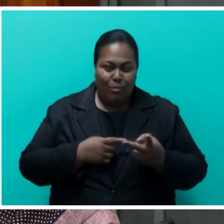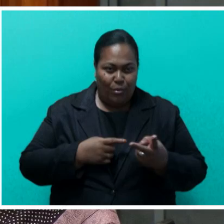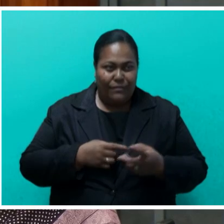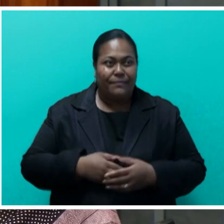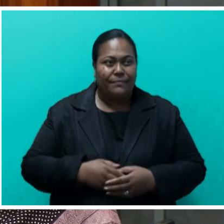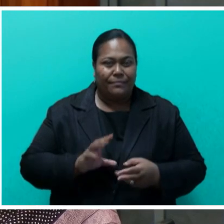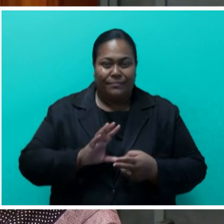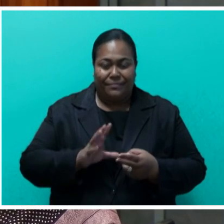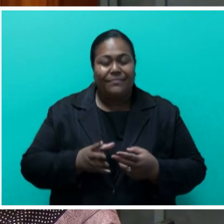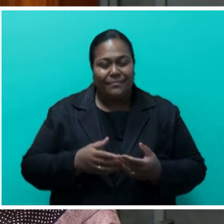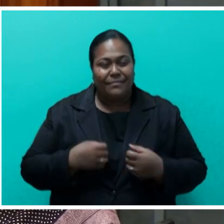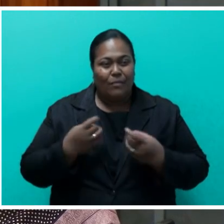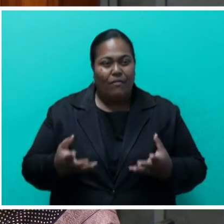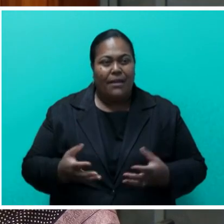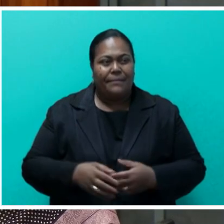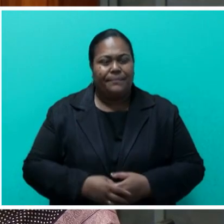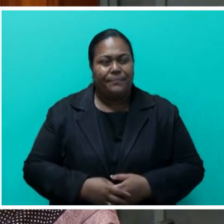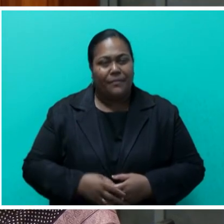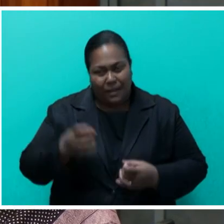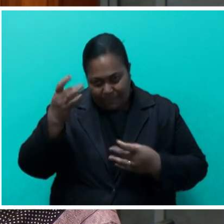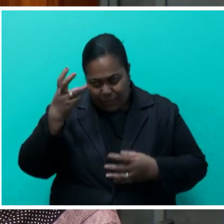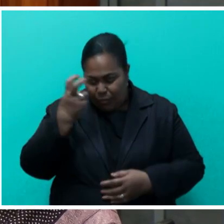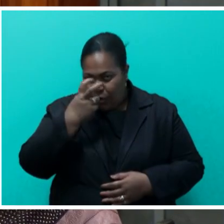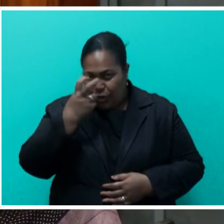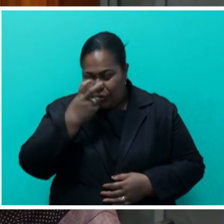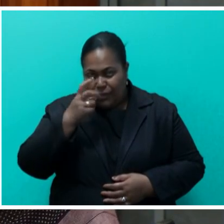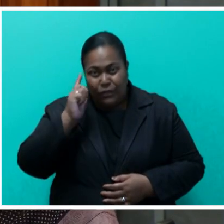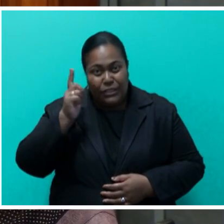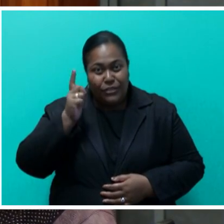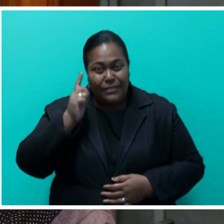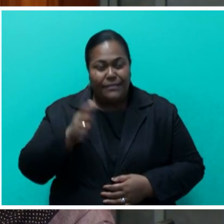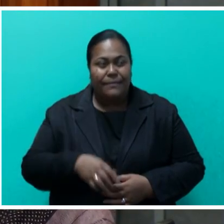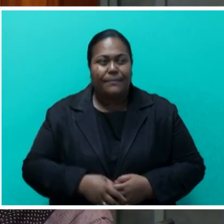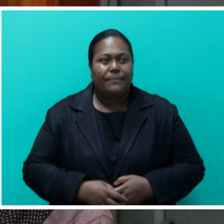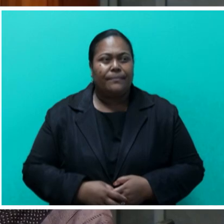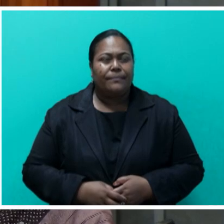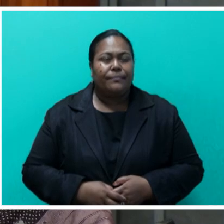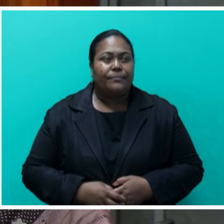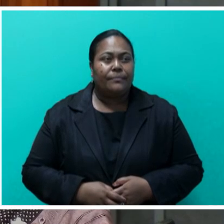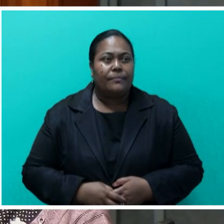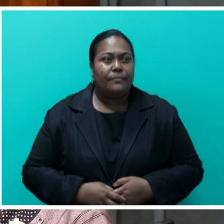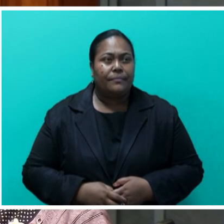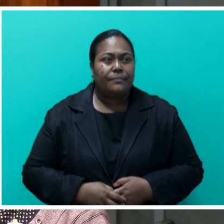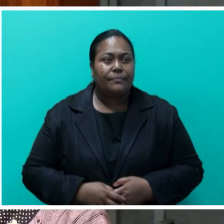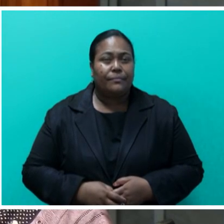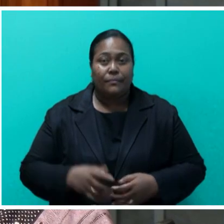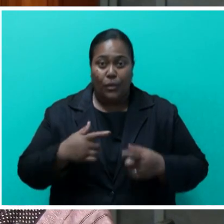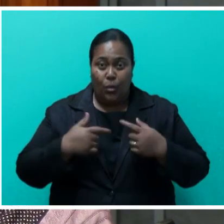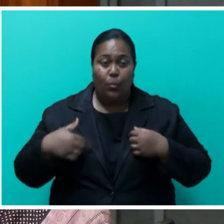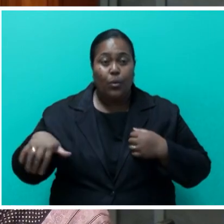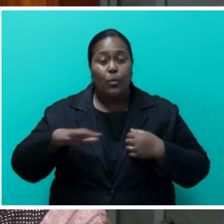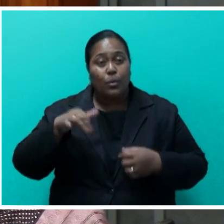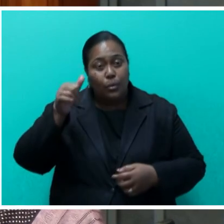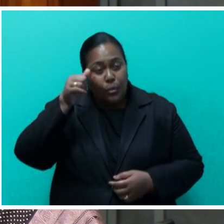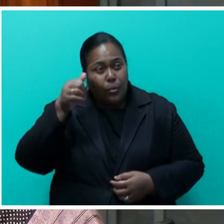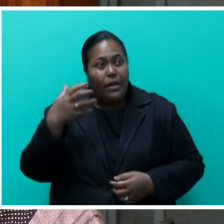provide some indications on the monitoring of teachers. Mr. Speaker, sir, as we all know, there's